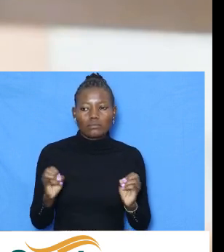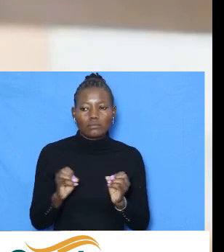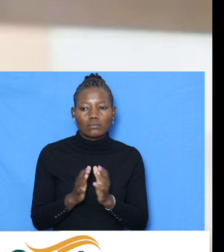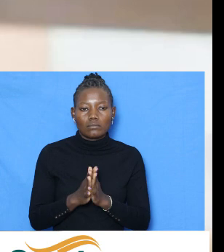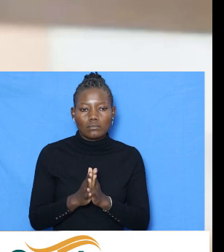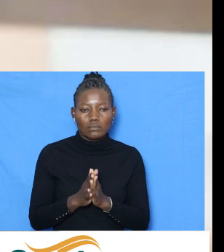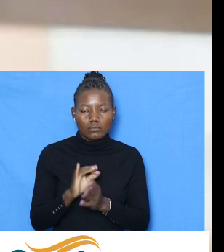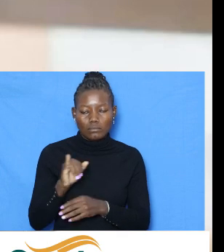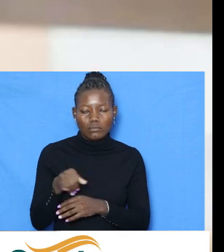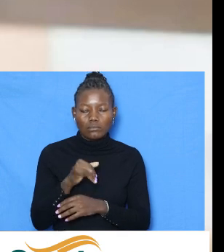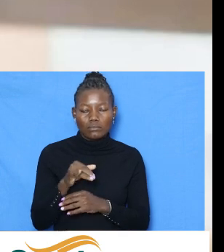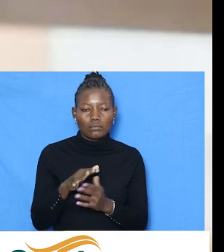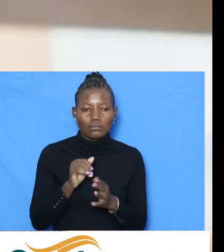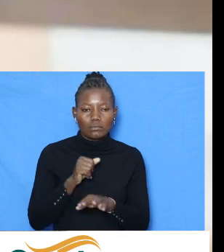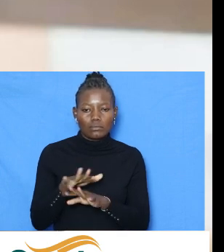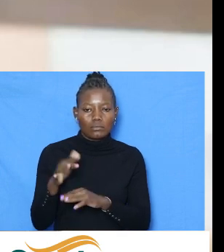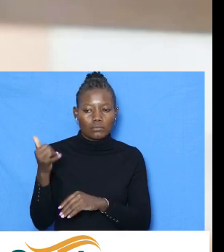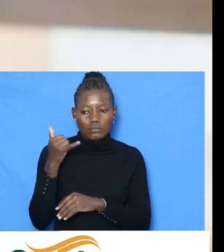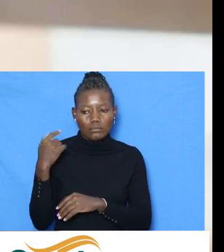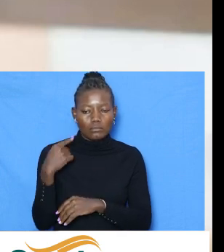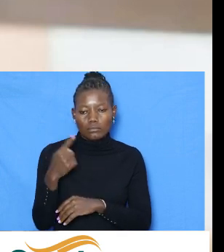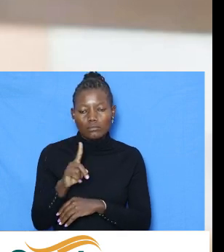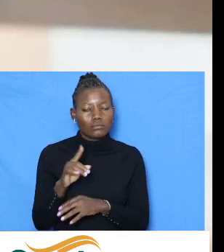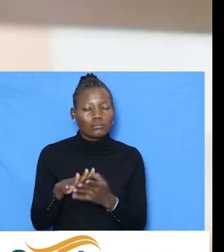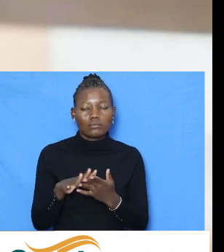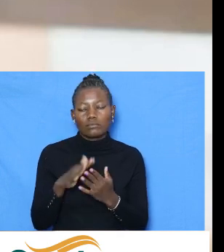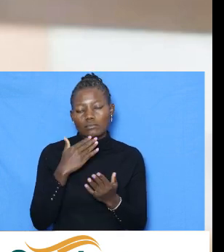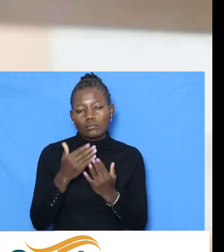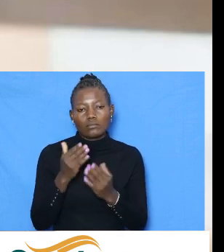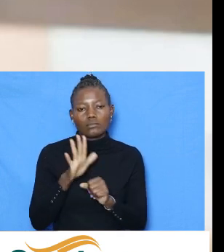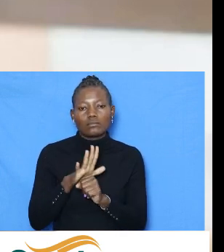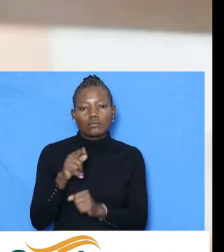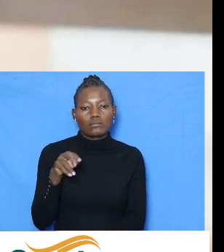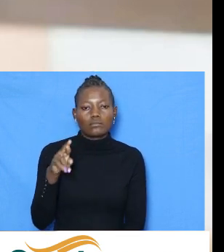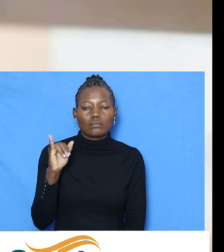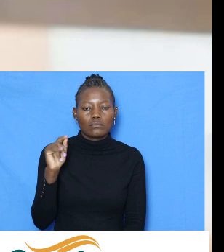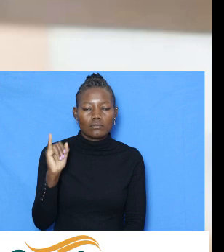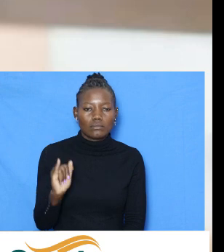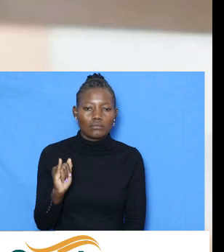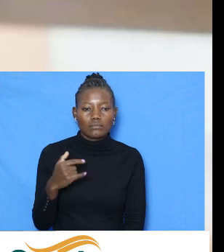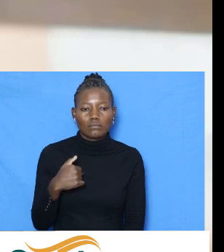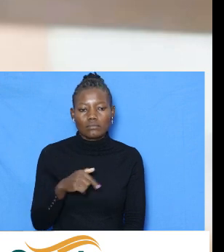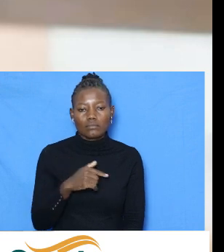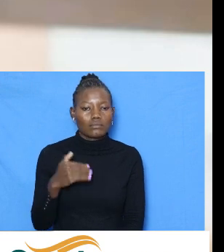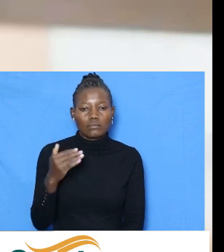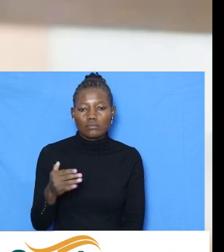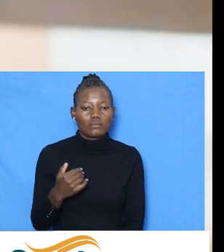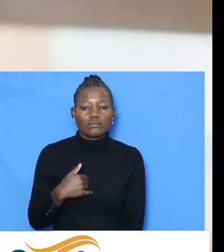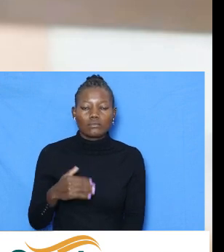just put your number on the chat. Otherwise, thank you so much, Purity, and we're looking forward to having you again next